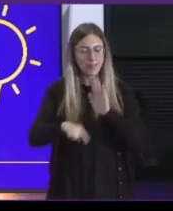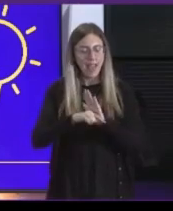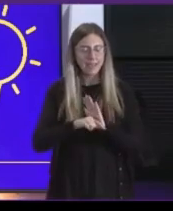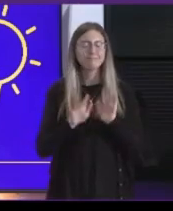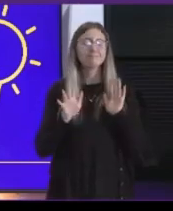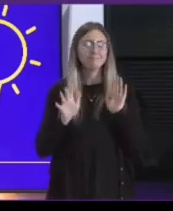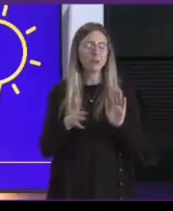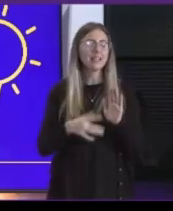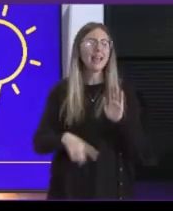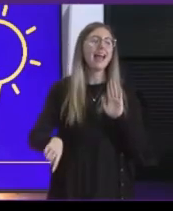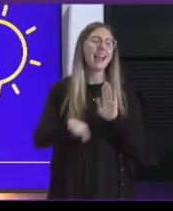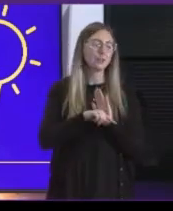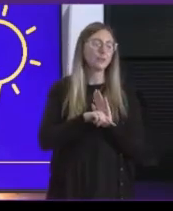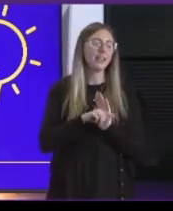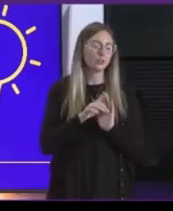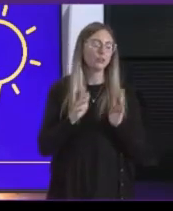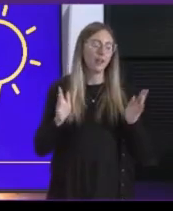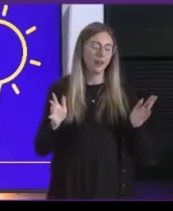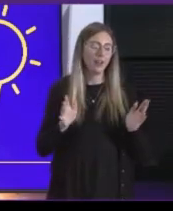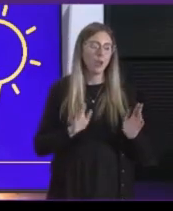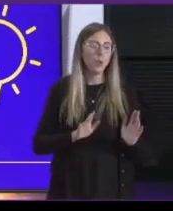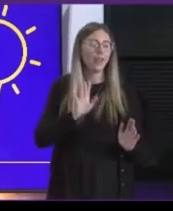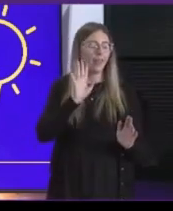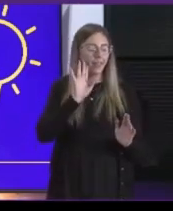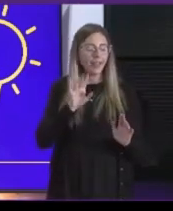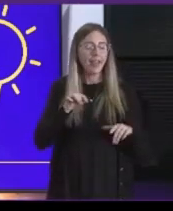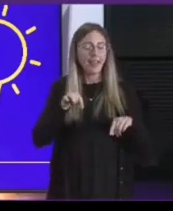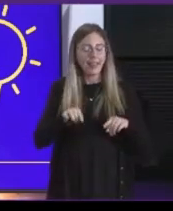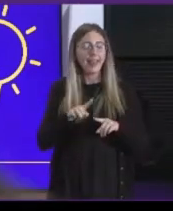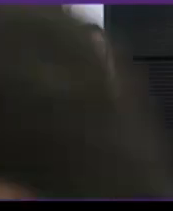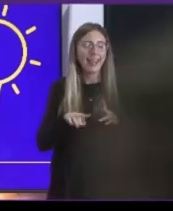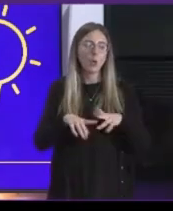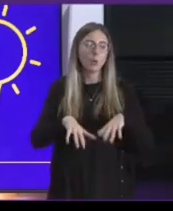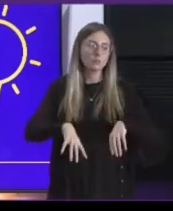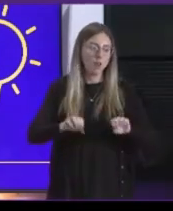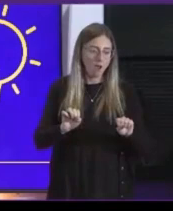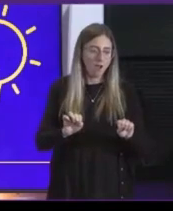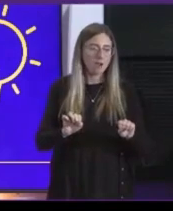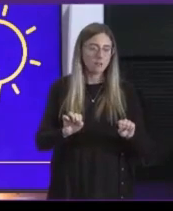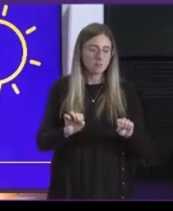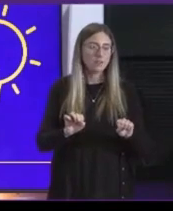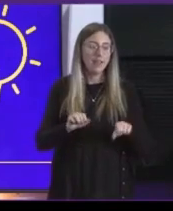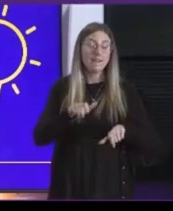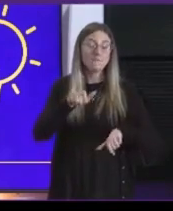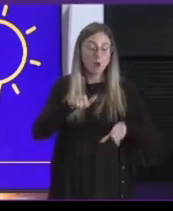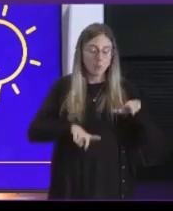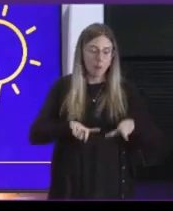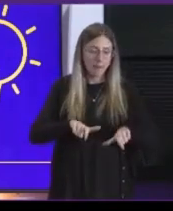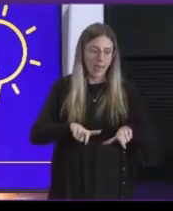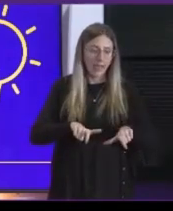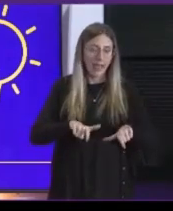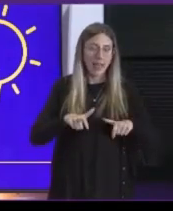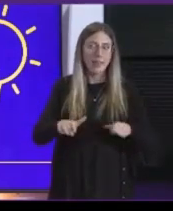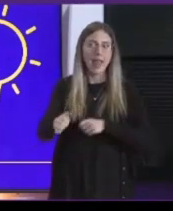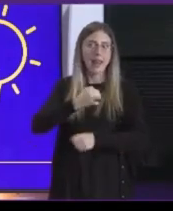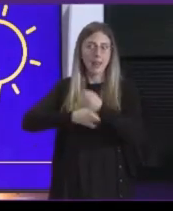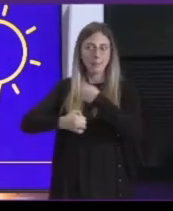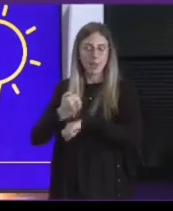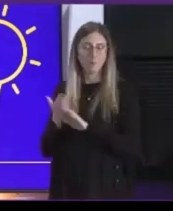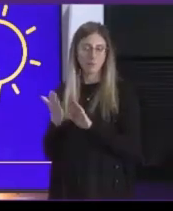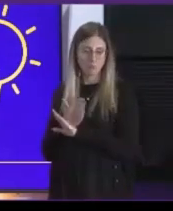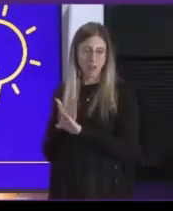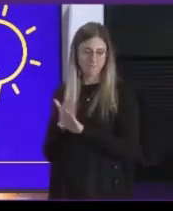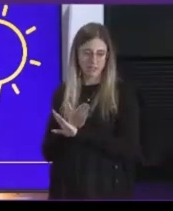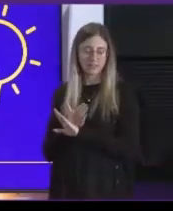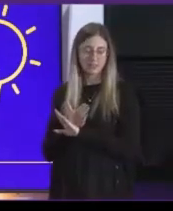a legislation. Sometimes we hear that the EU started with the legislation on the public sector, and now you turn to the private sector.